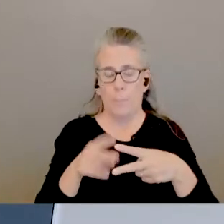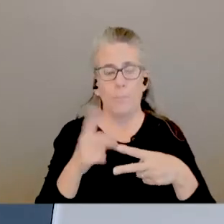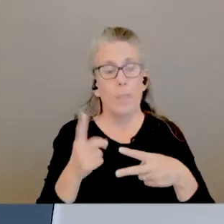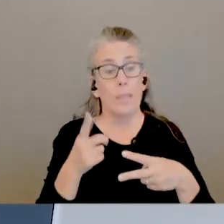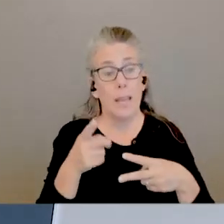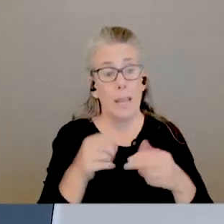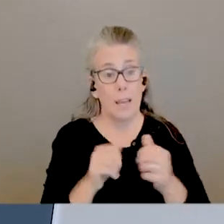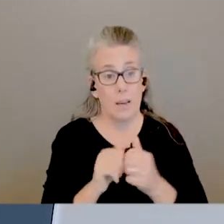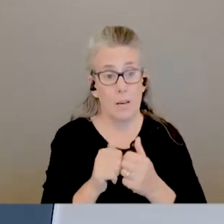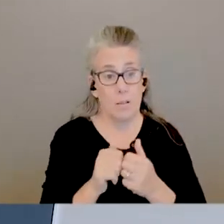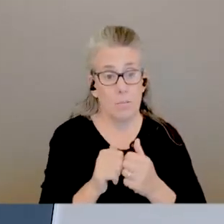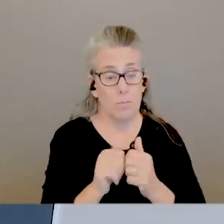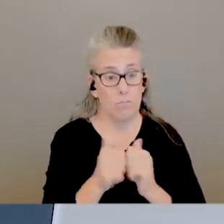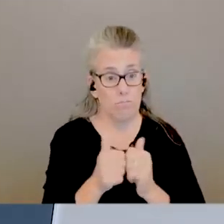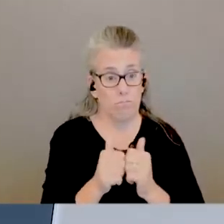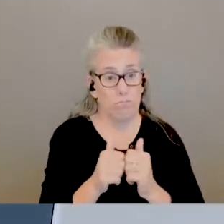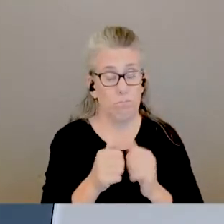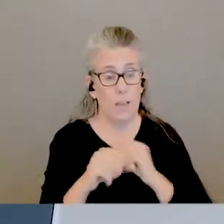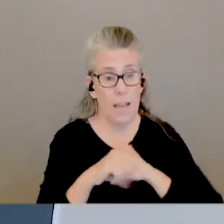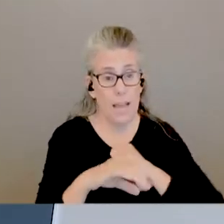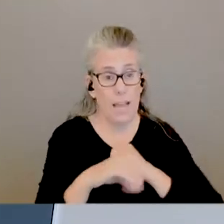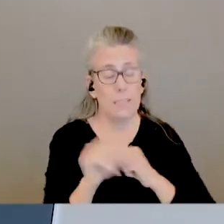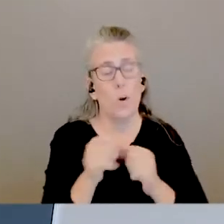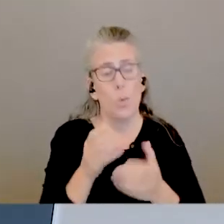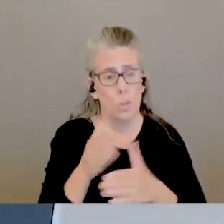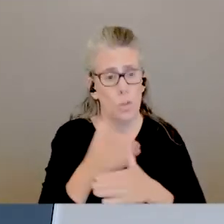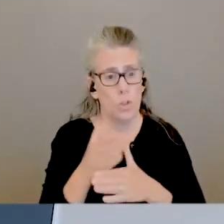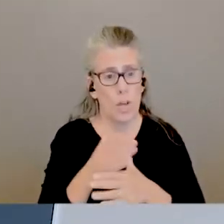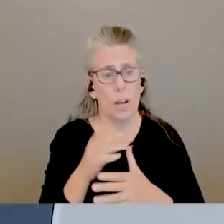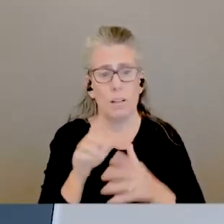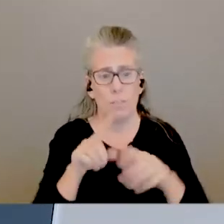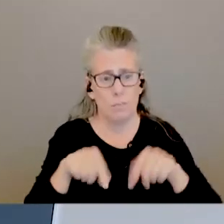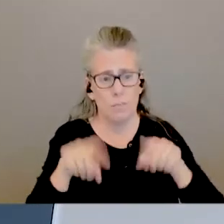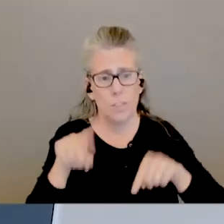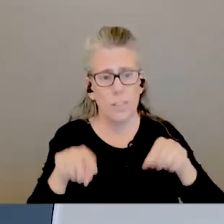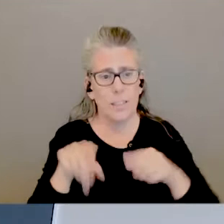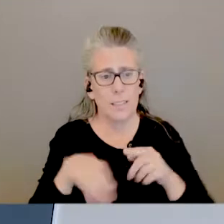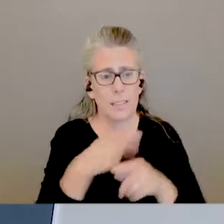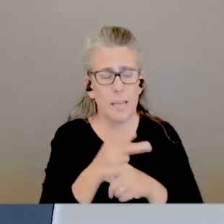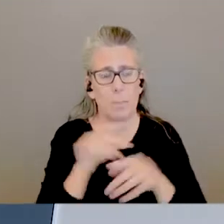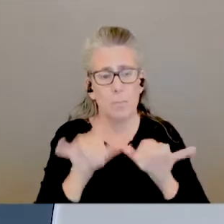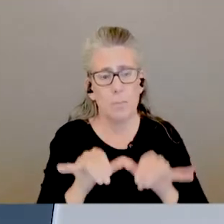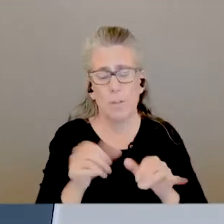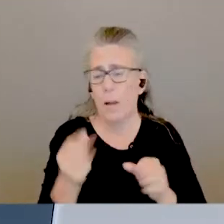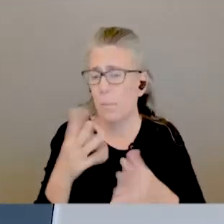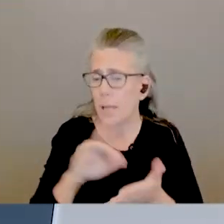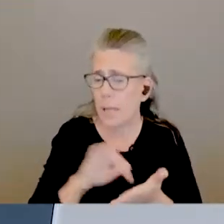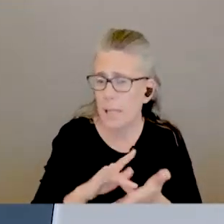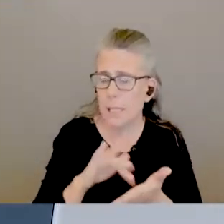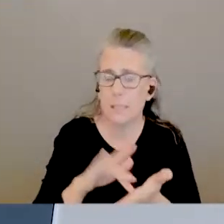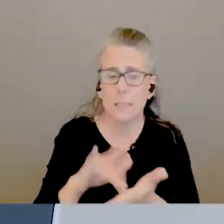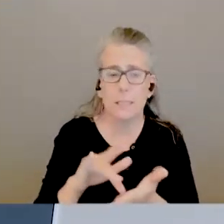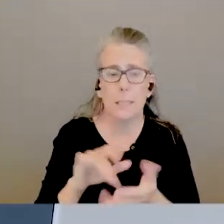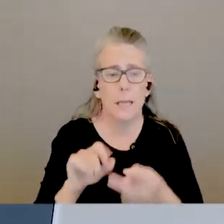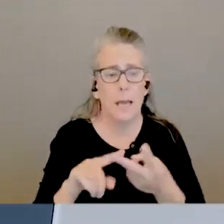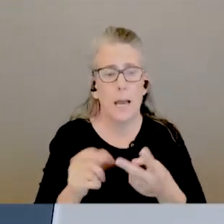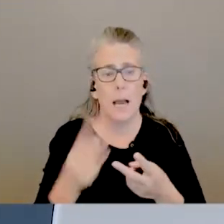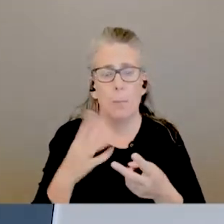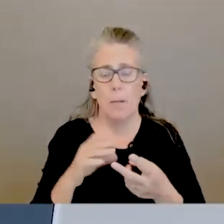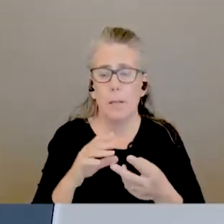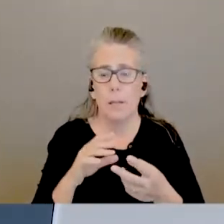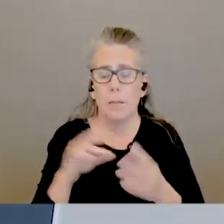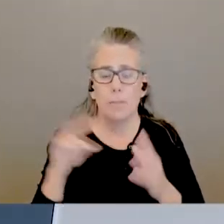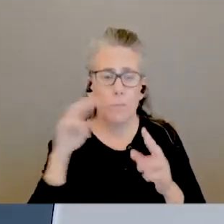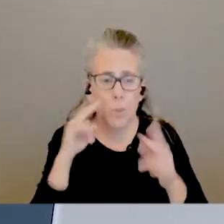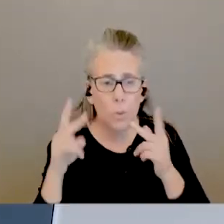them various kinds of metrics, how many impressions you got, how many clicks you got, what's your return on ad spend